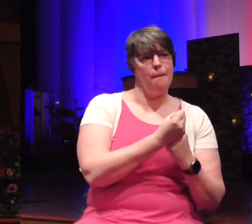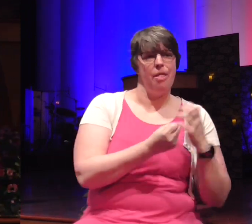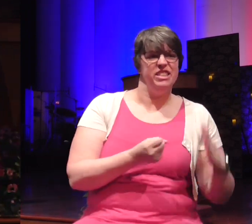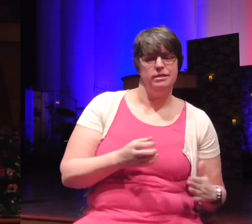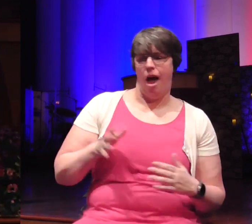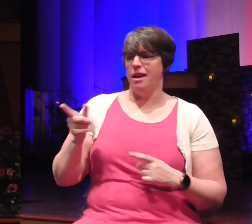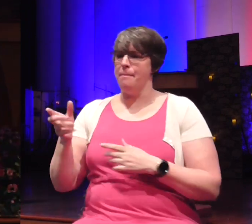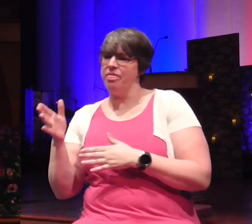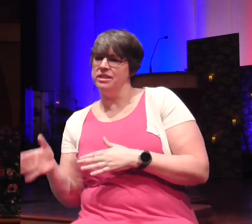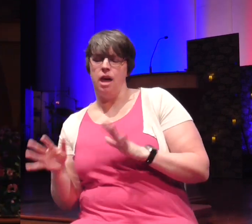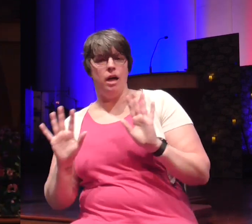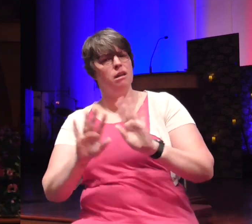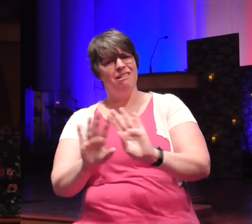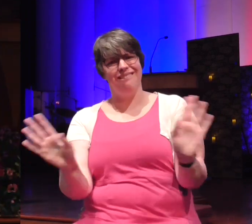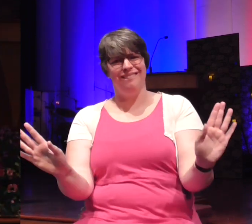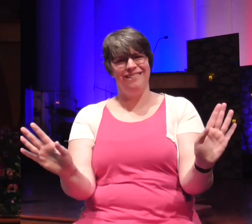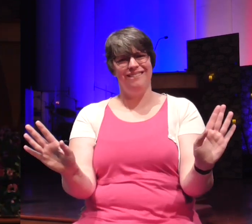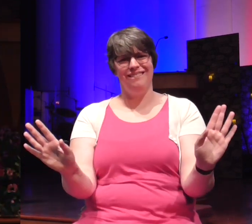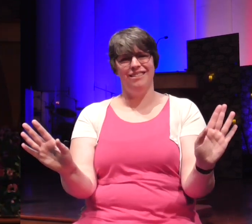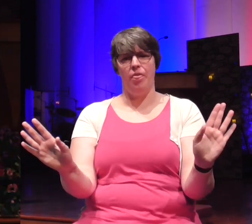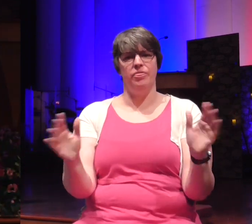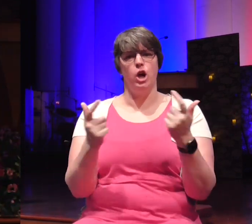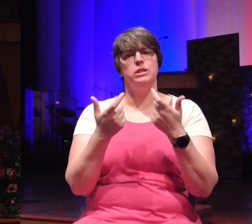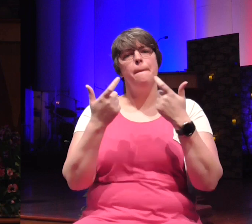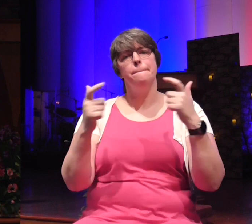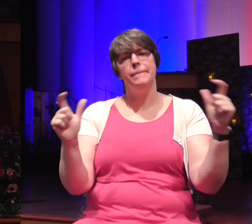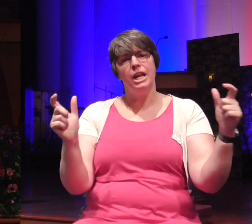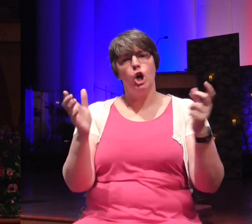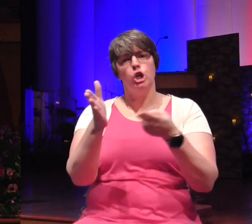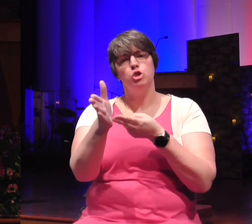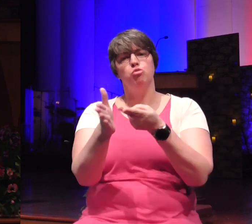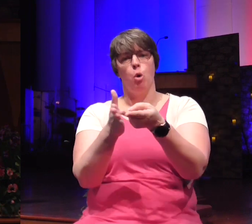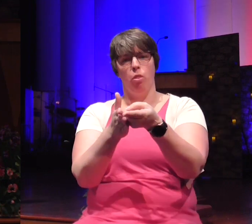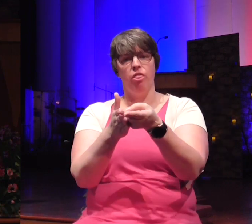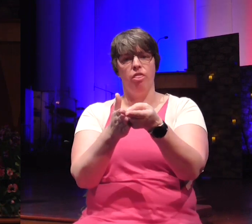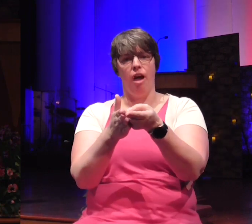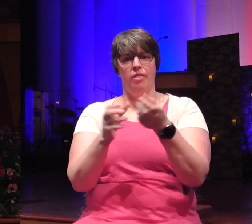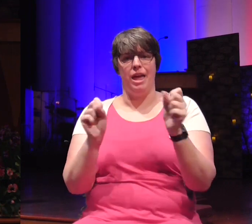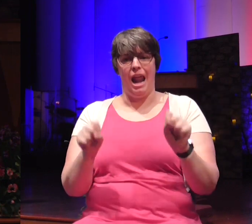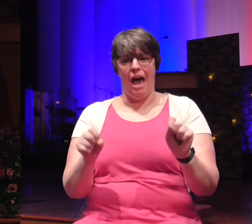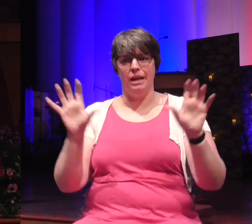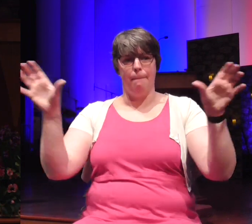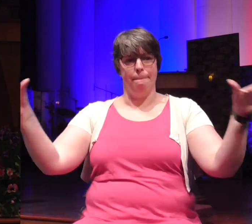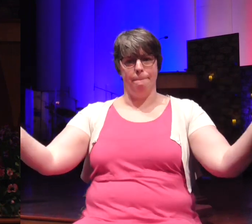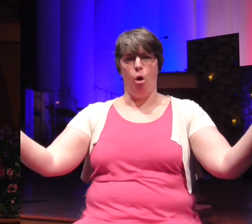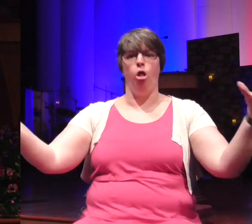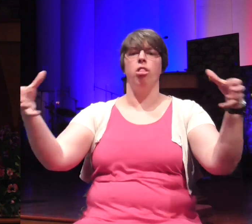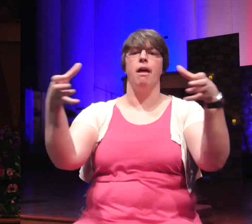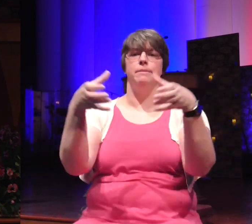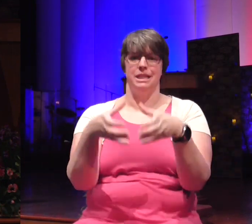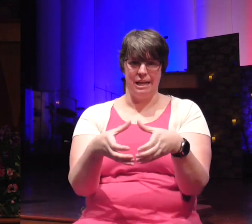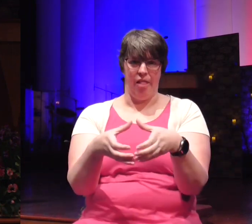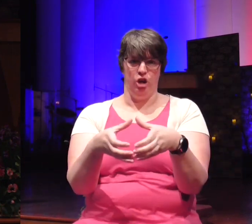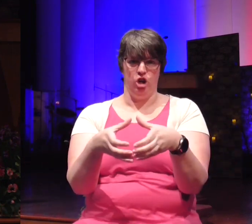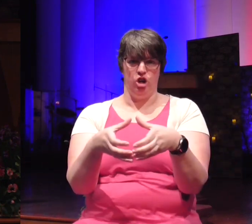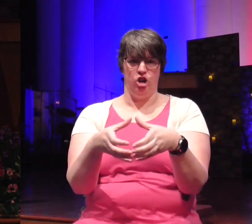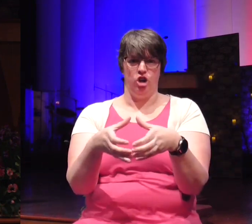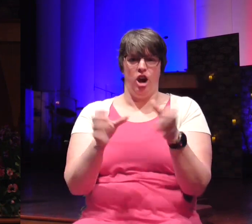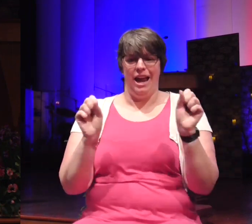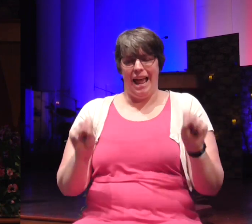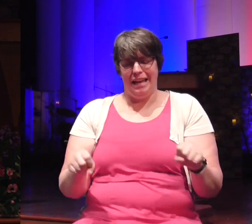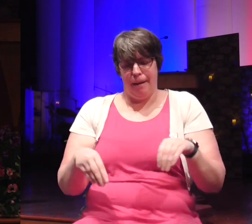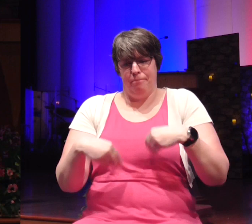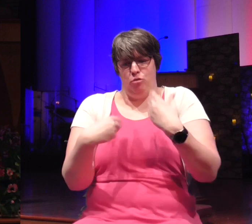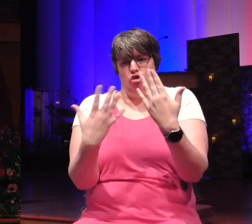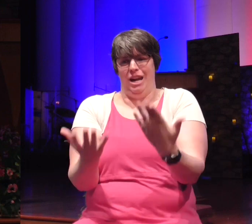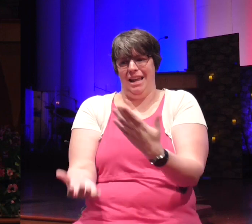heartivist says, there's a bigger truth around that I can draw around both sides. And I can bring out energy and healing, because